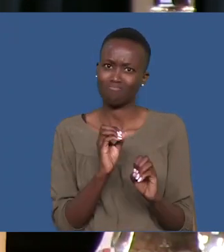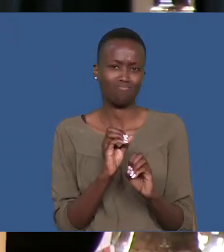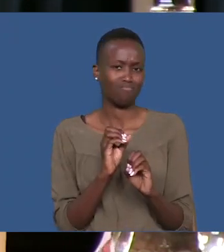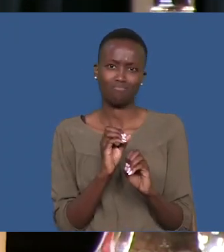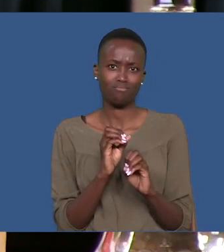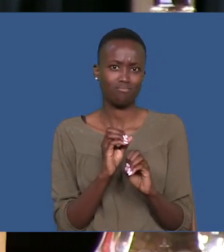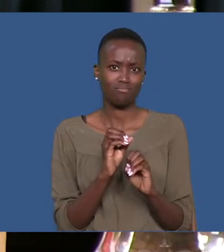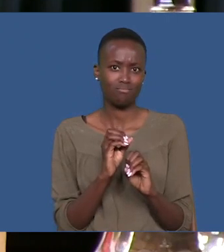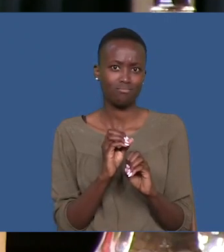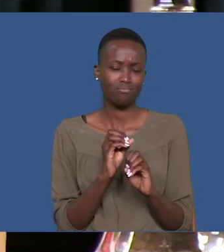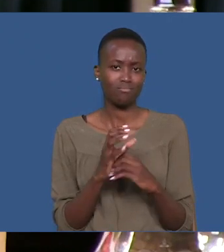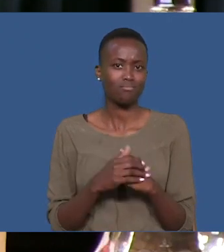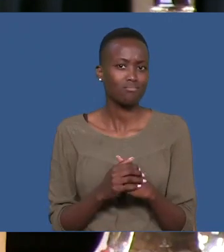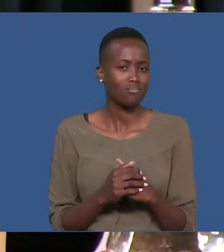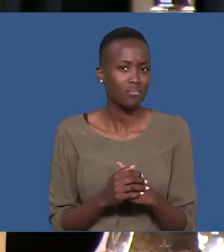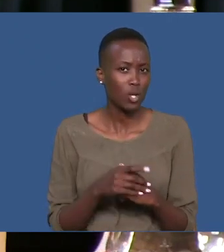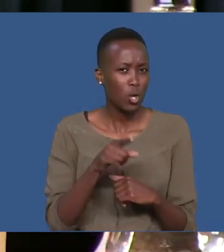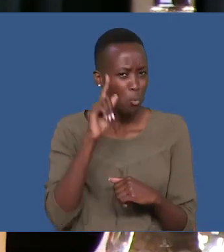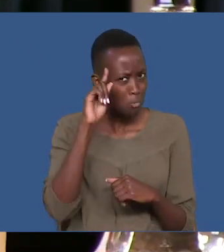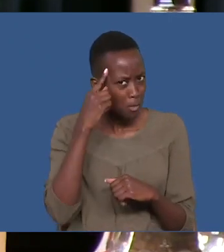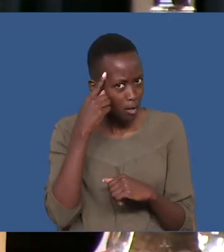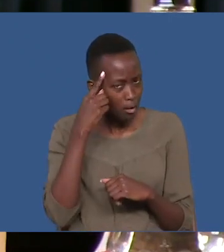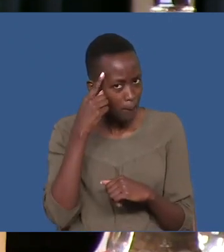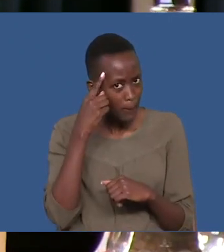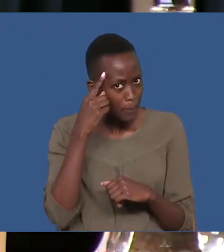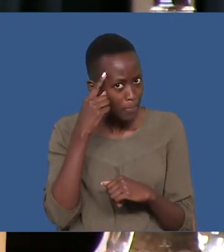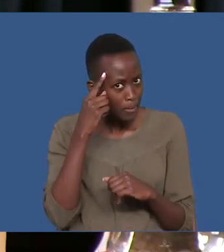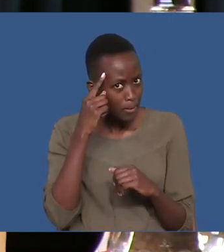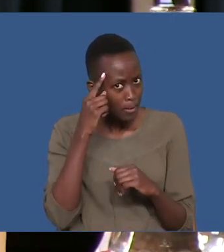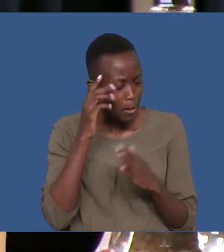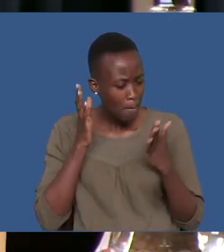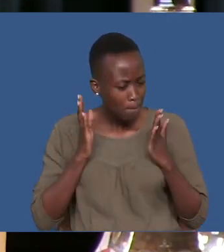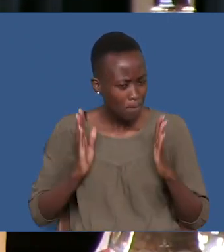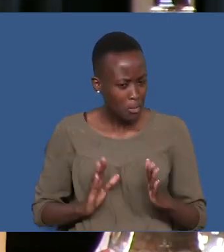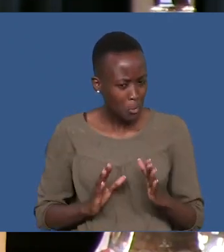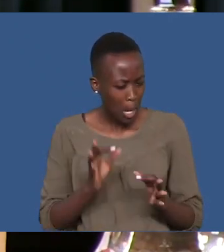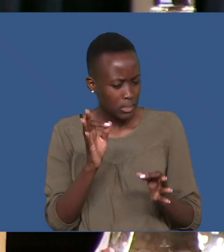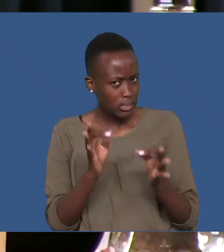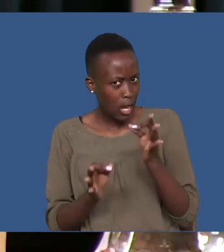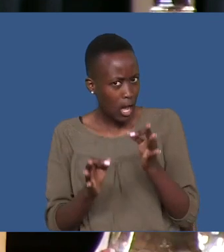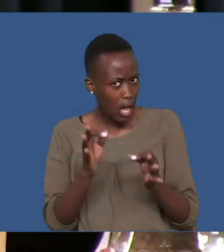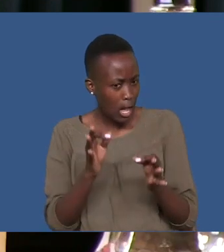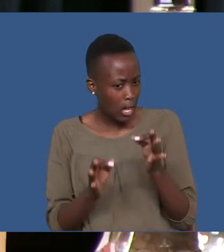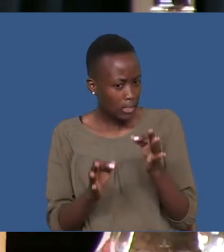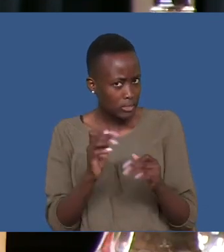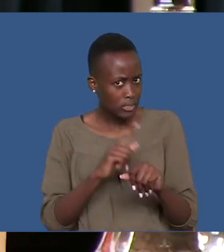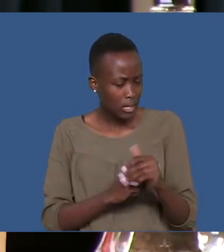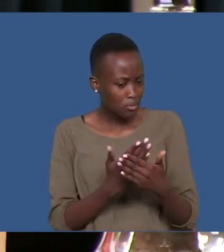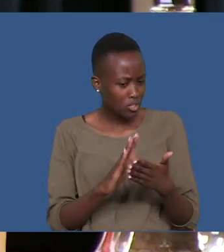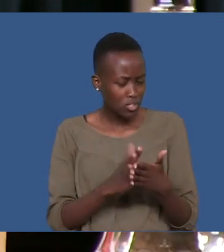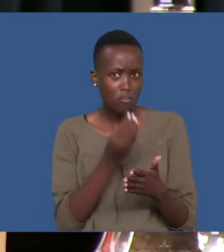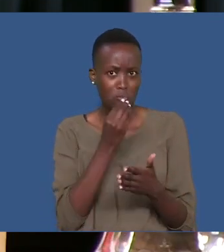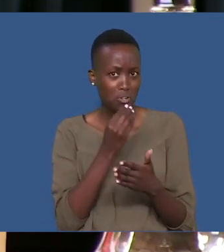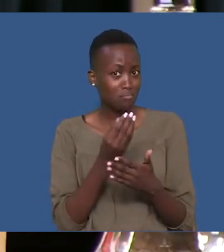a fellow Christian? Do you think this person was being just even as he was sharing this